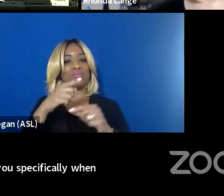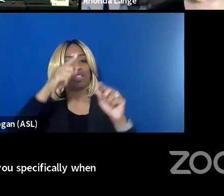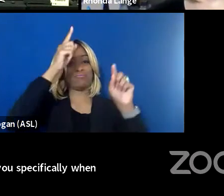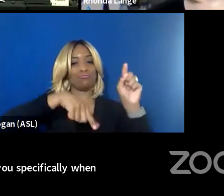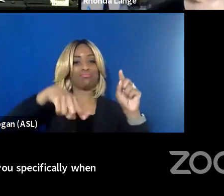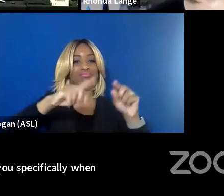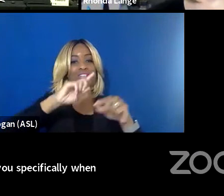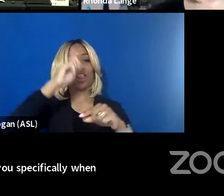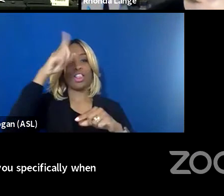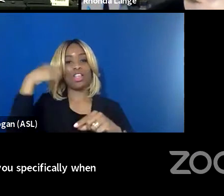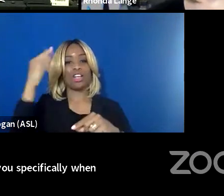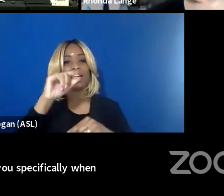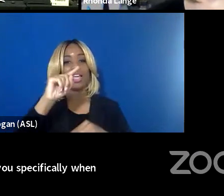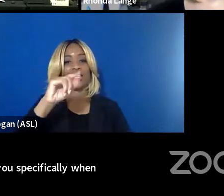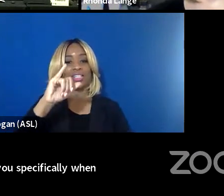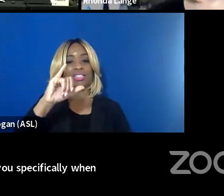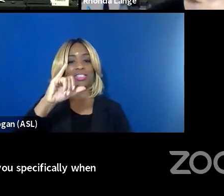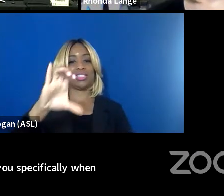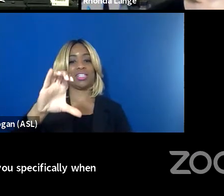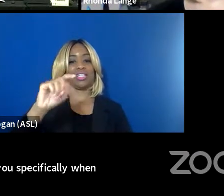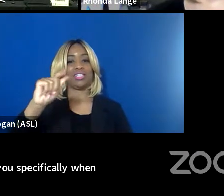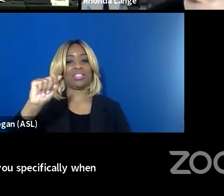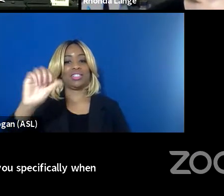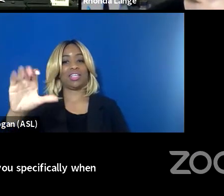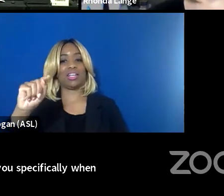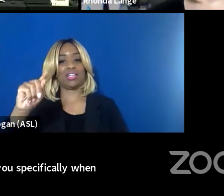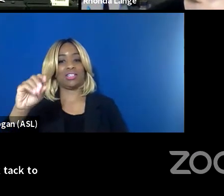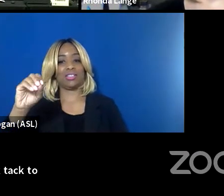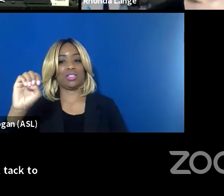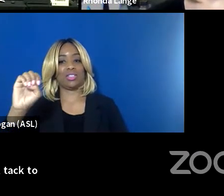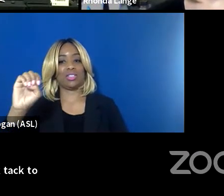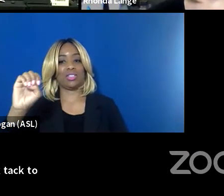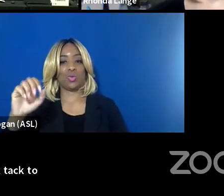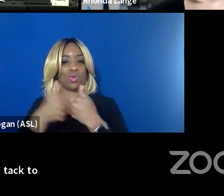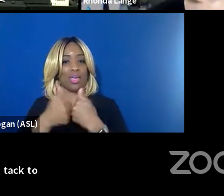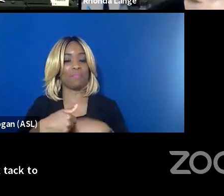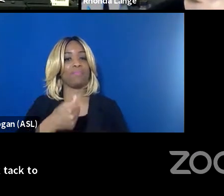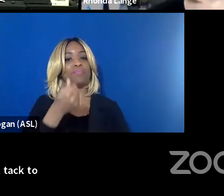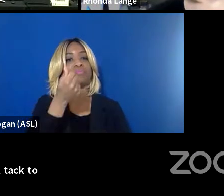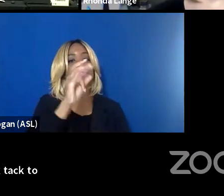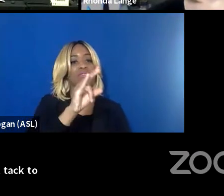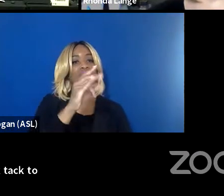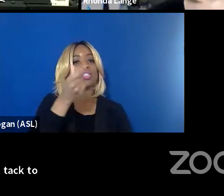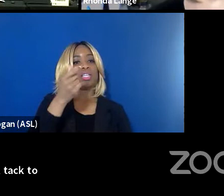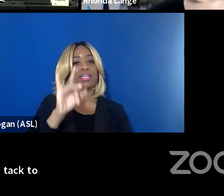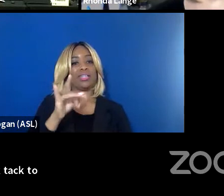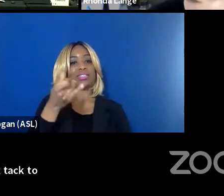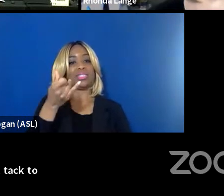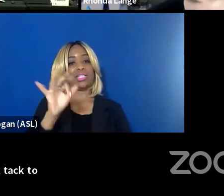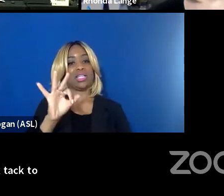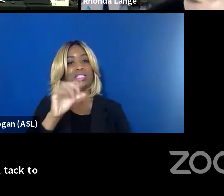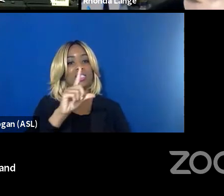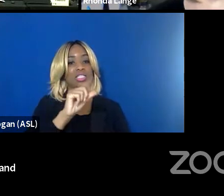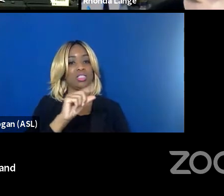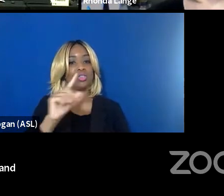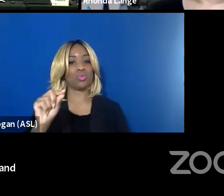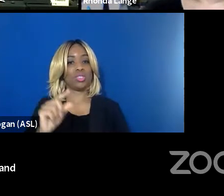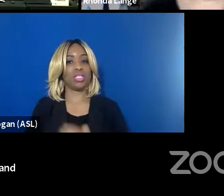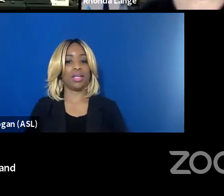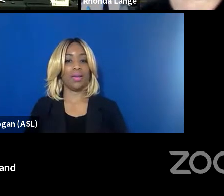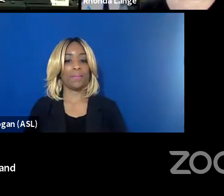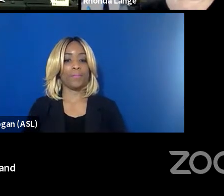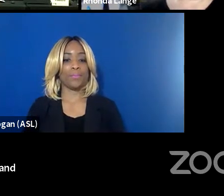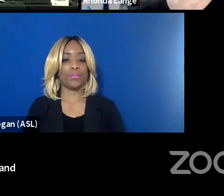lines. 17, 18, 19, and 20. 17, 18, 19, and